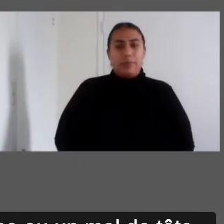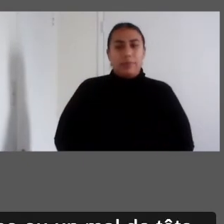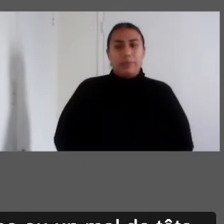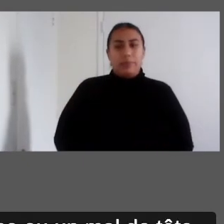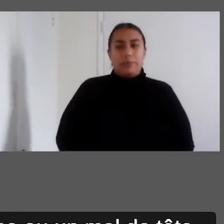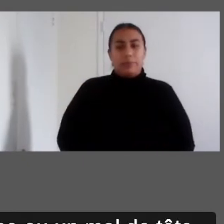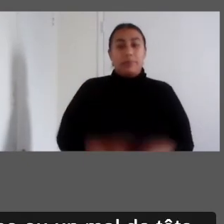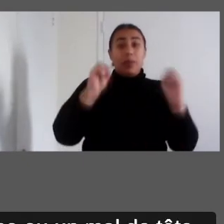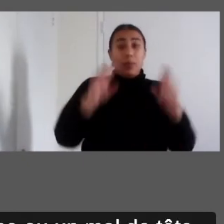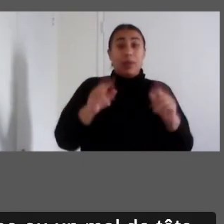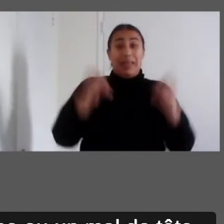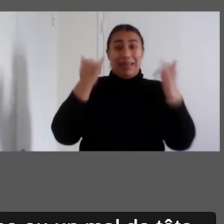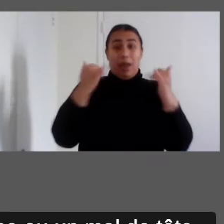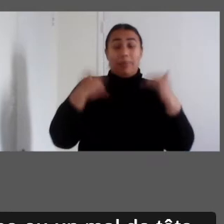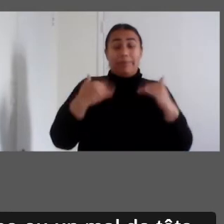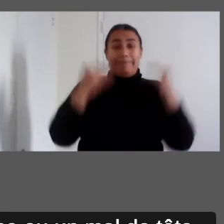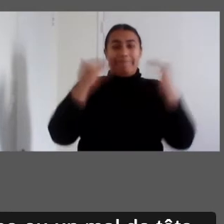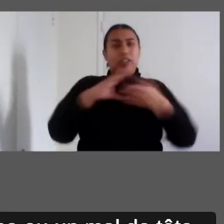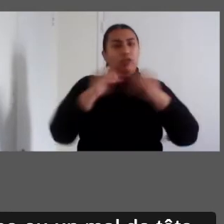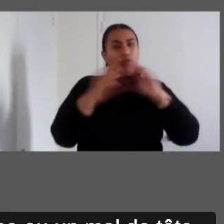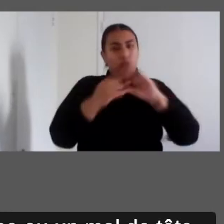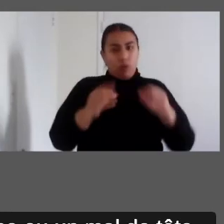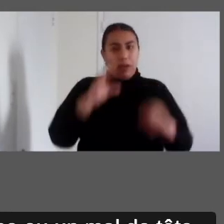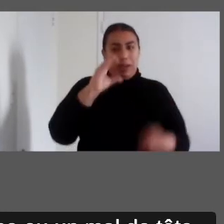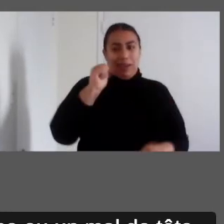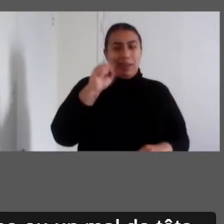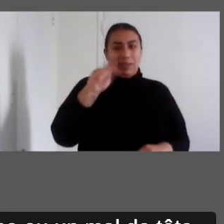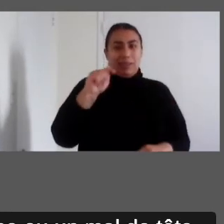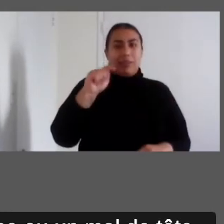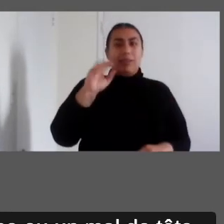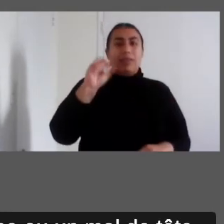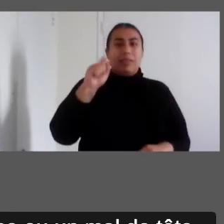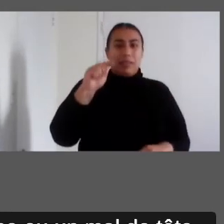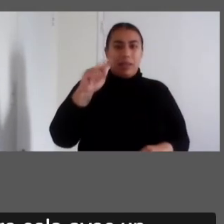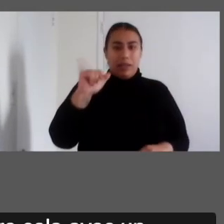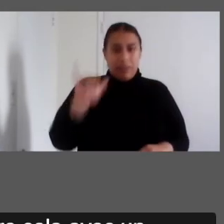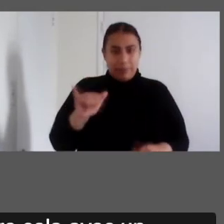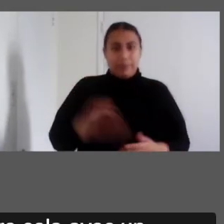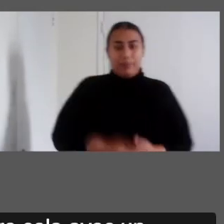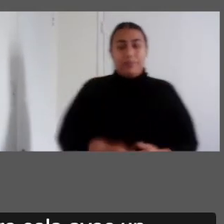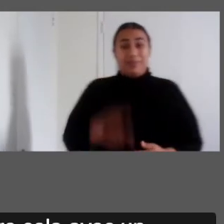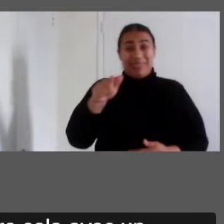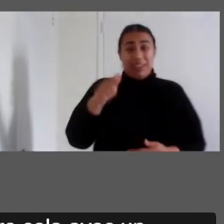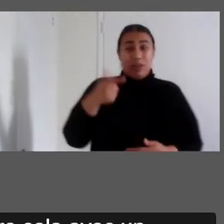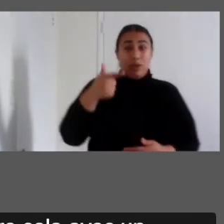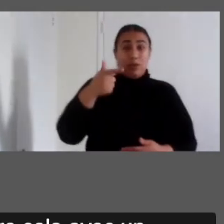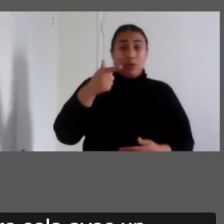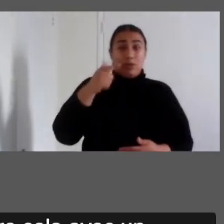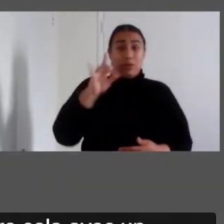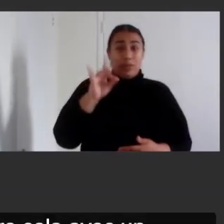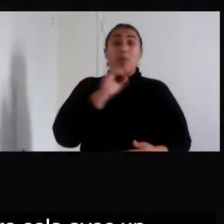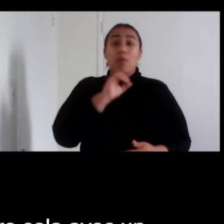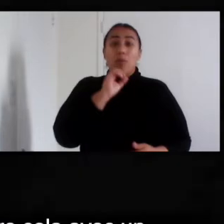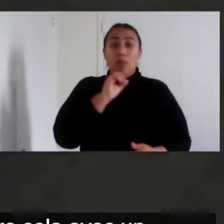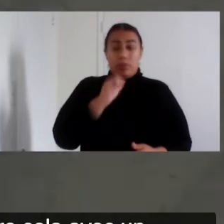So a lot of patients will reserve that for breakthrough pain or an unannounced headache, if there is such thing. If things are quick, you can combat that with a